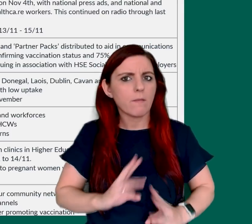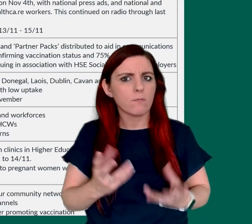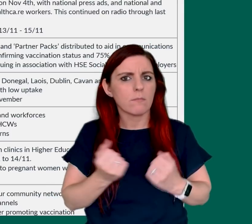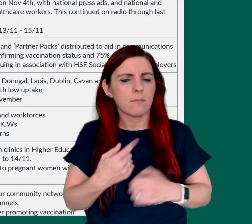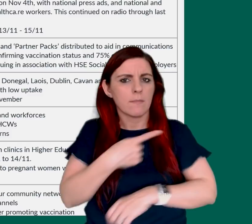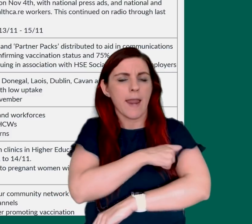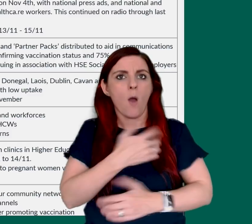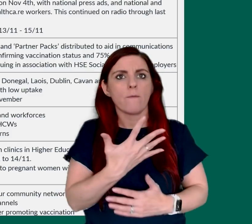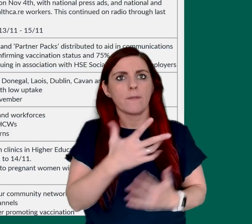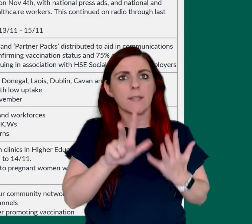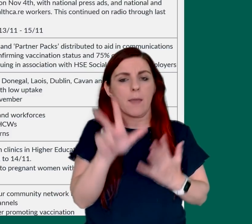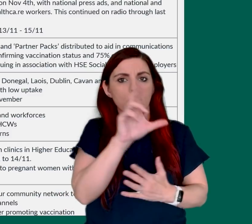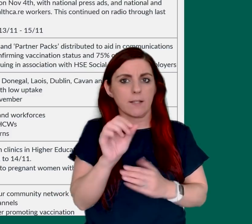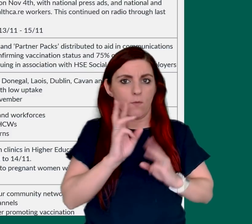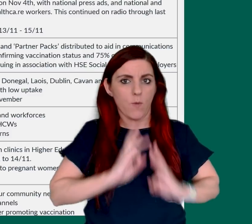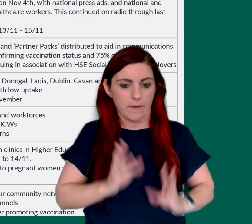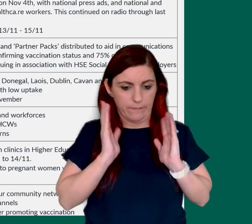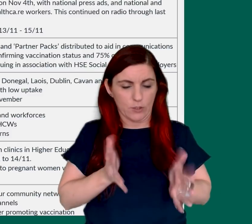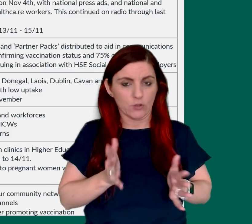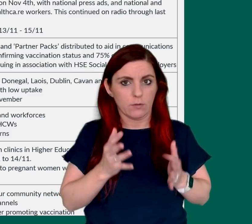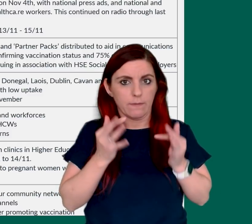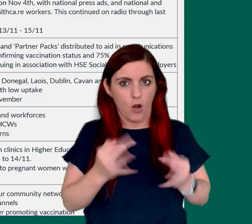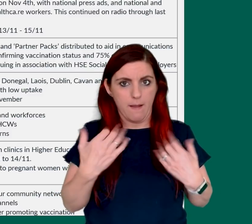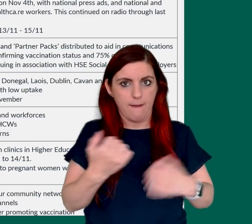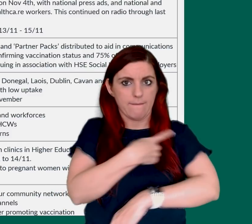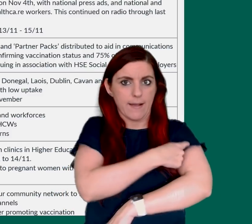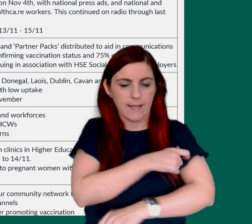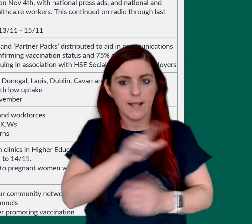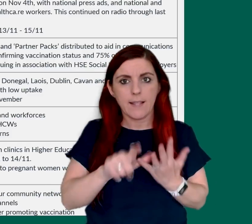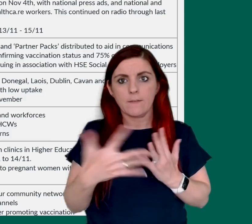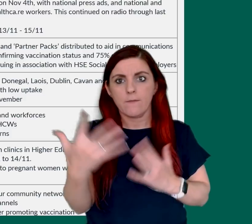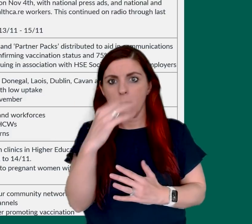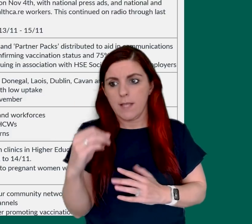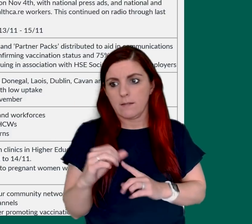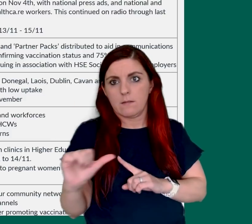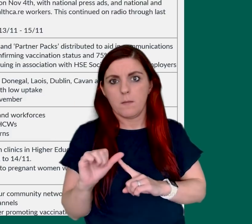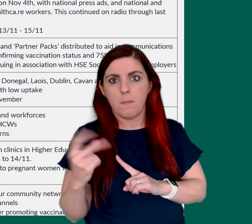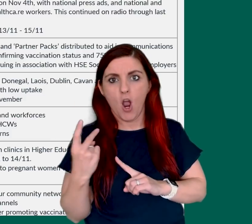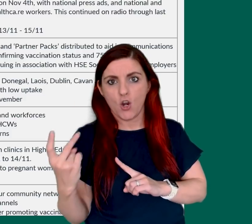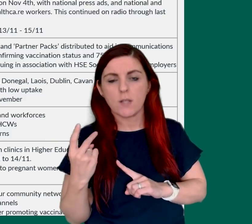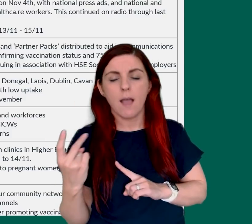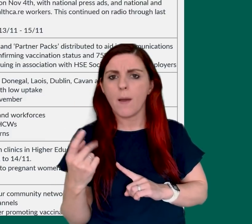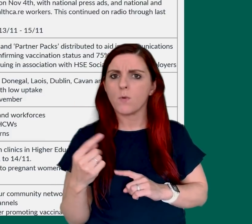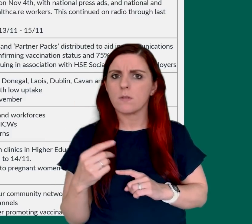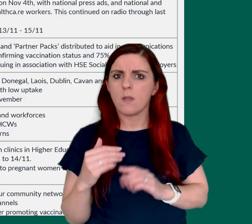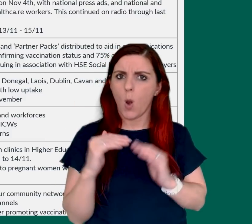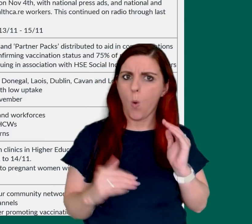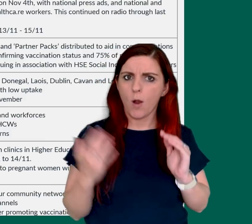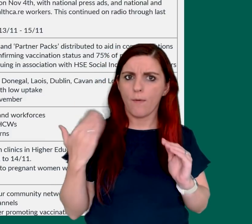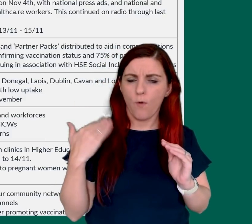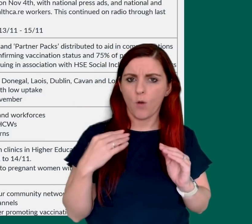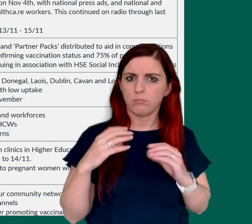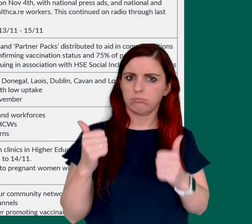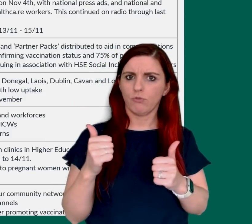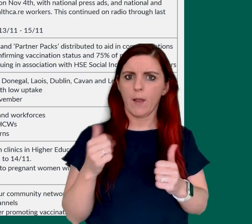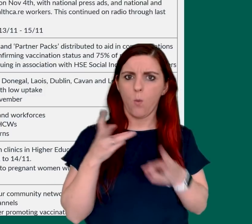58% of women now confirming their vaccination status and 75% of their partners. And they were much lower before the good work done by our